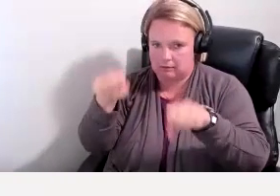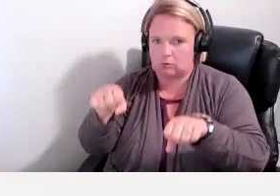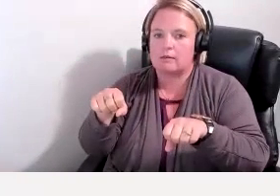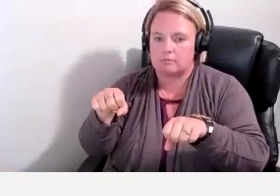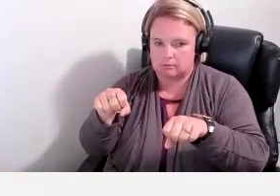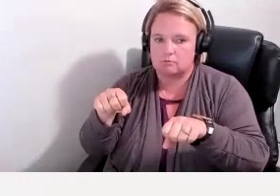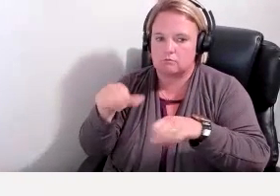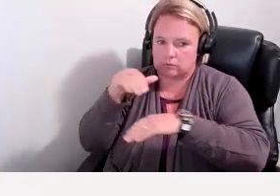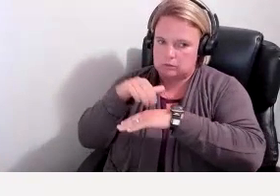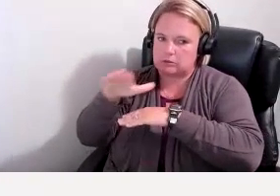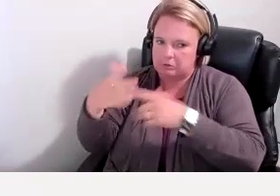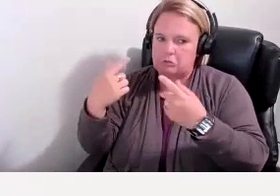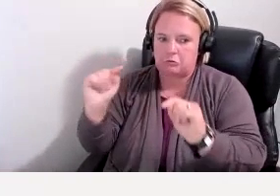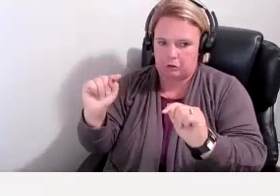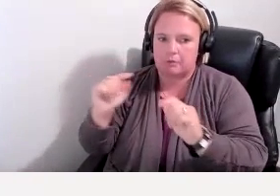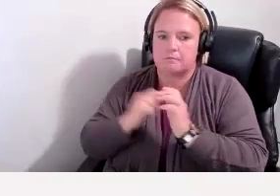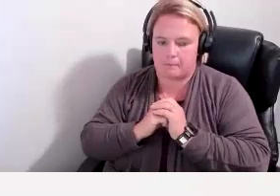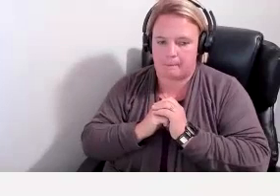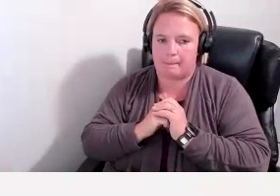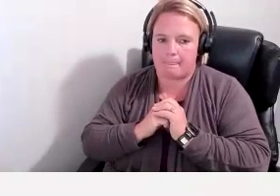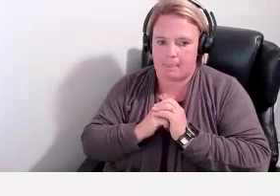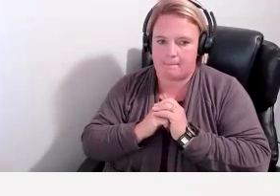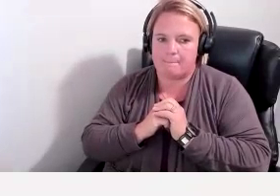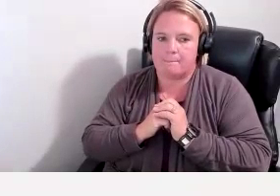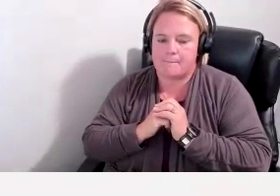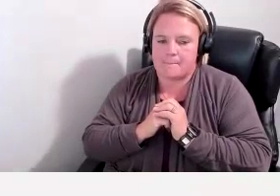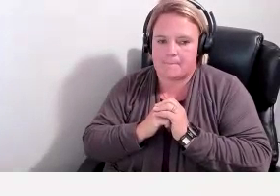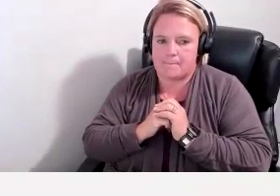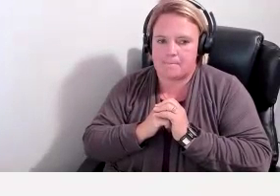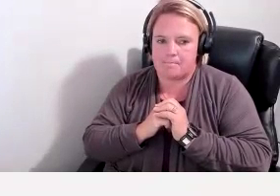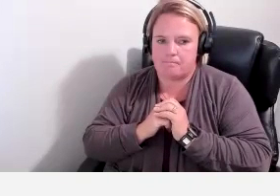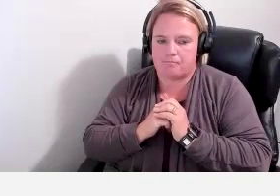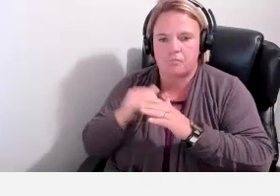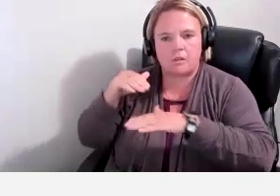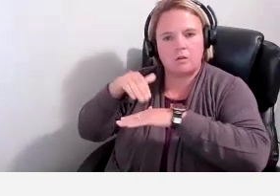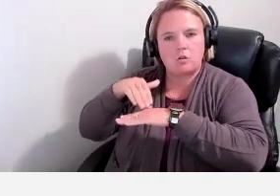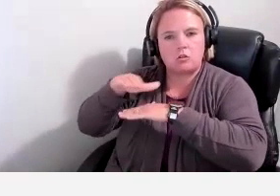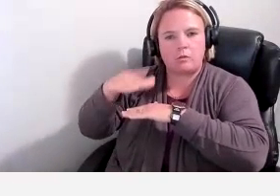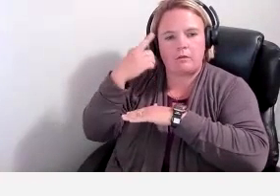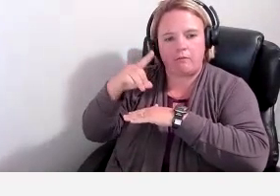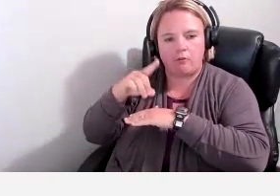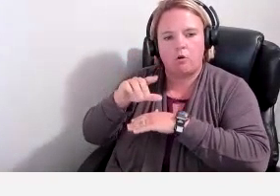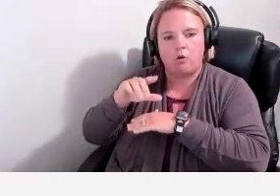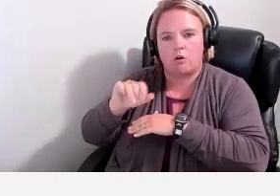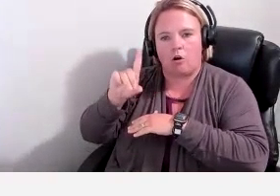and submit, try it out. What I find odd is that you can submit it for auto